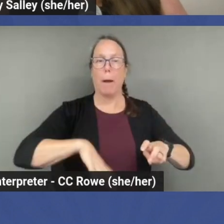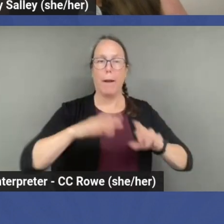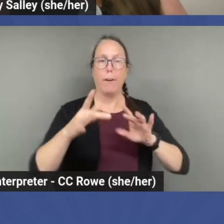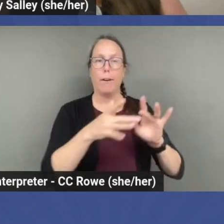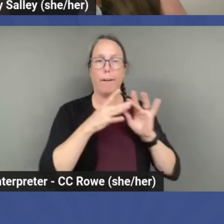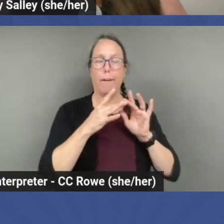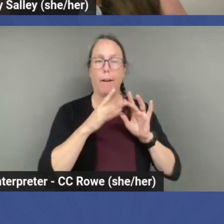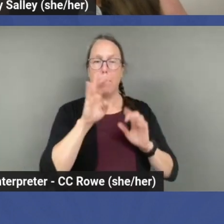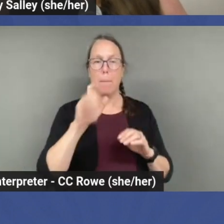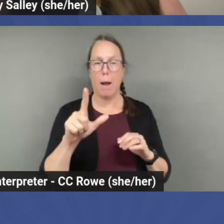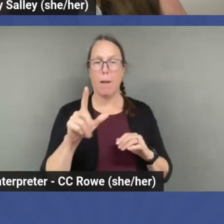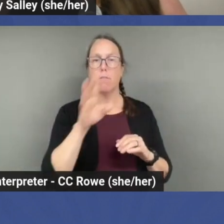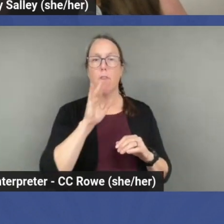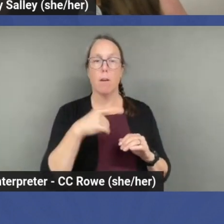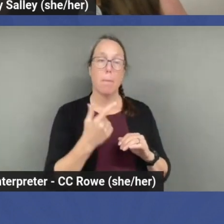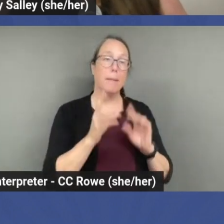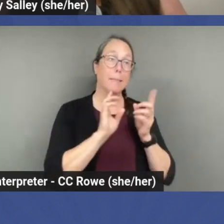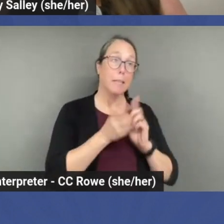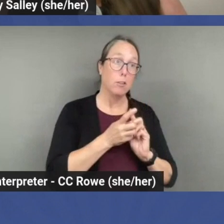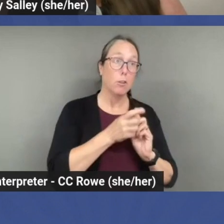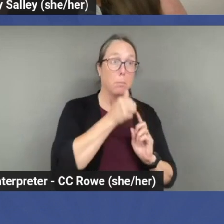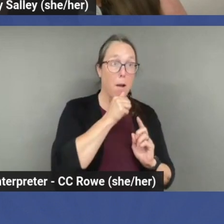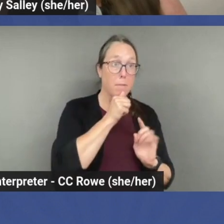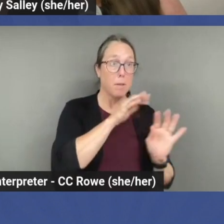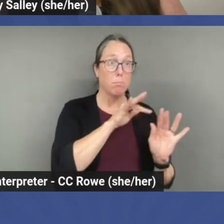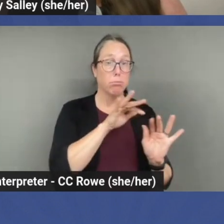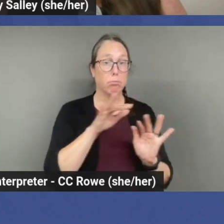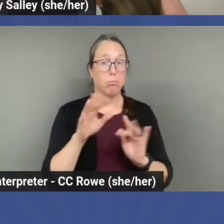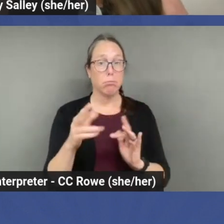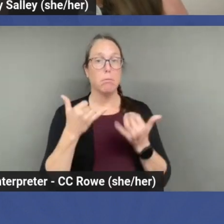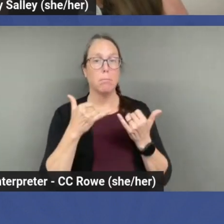private messaging and digital privacy, so making those